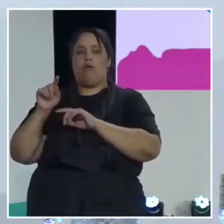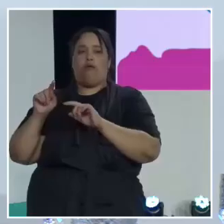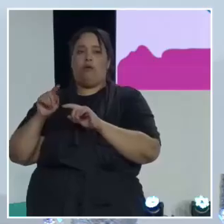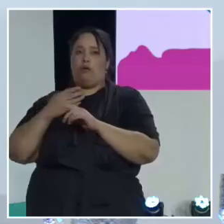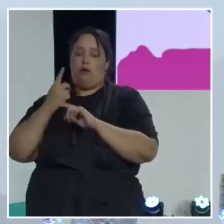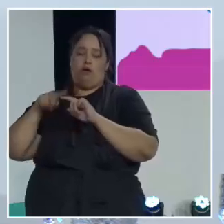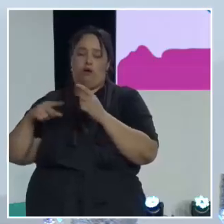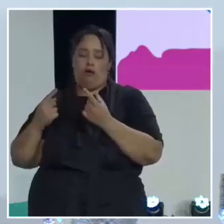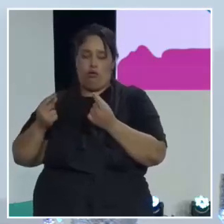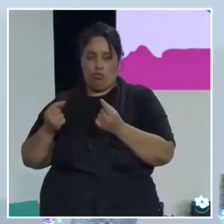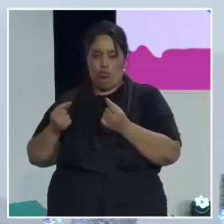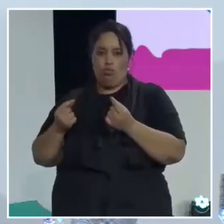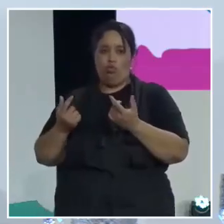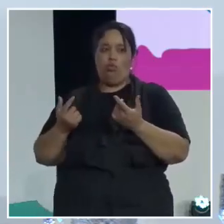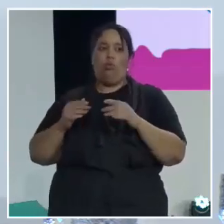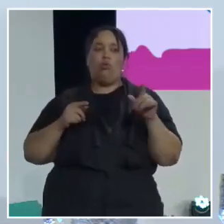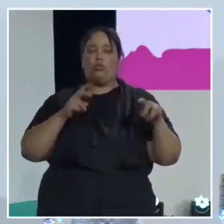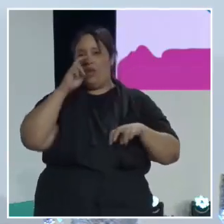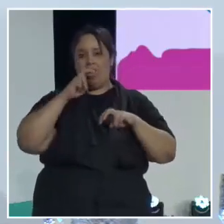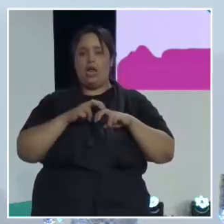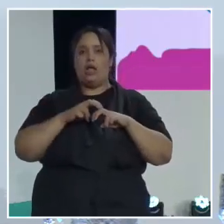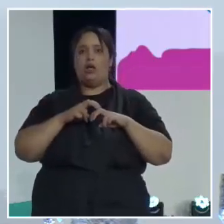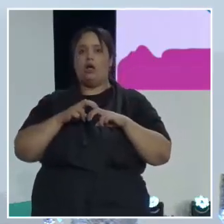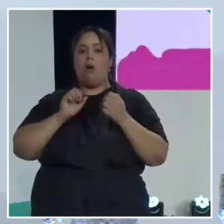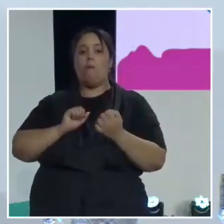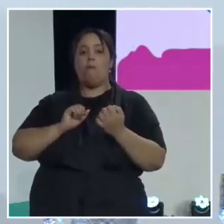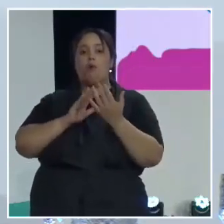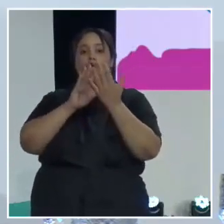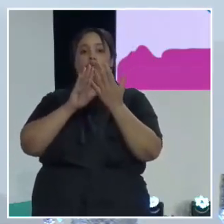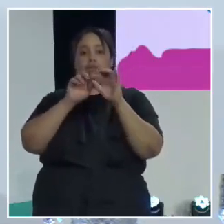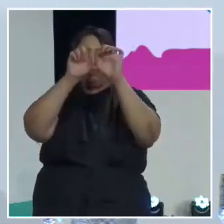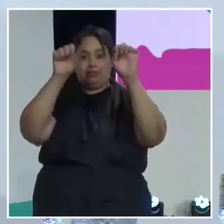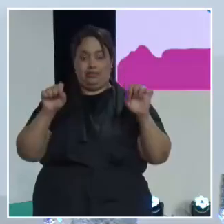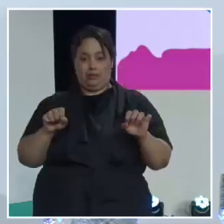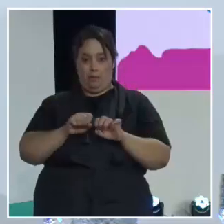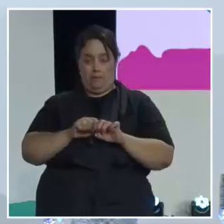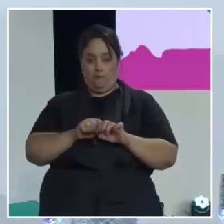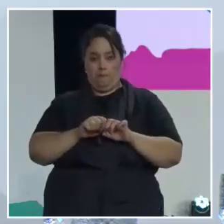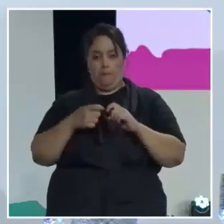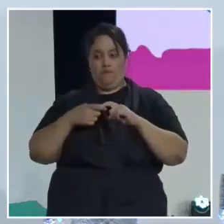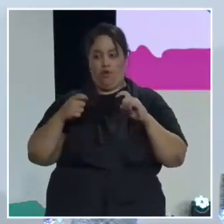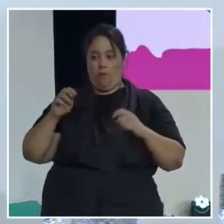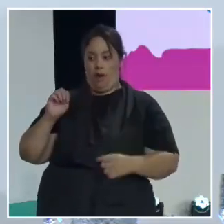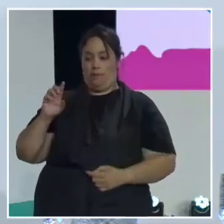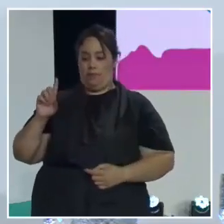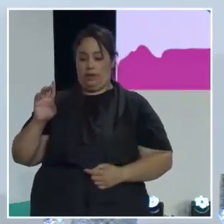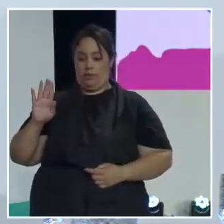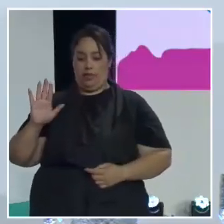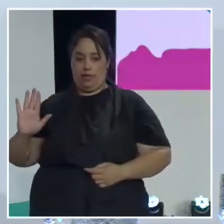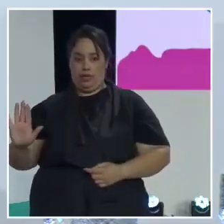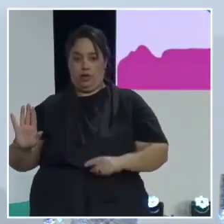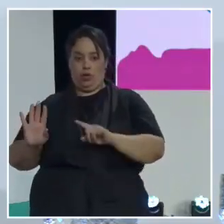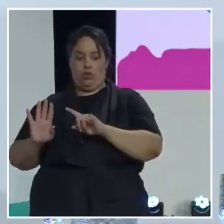to have a more systemic approach to the support from MDBs to